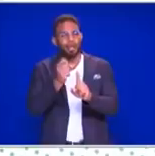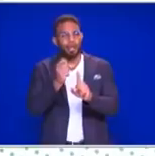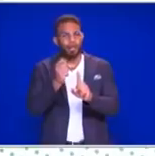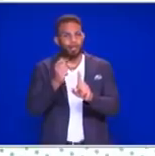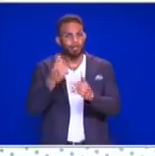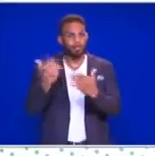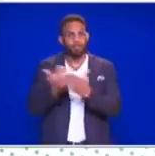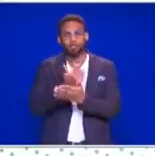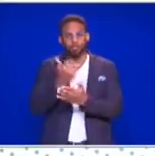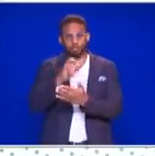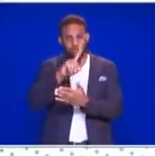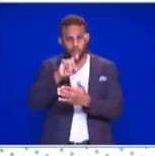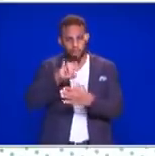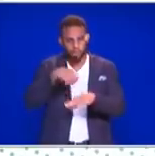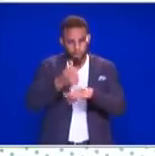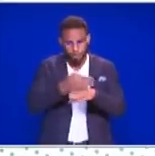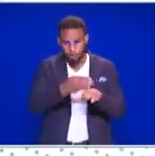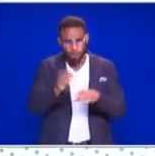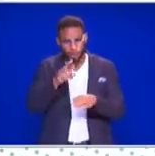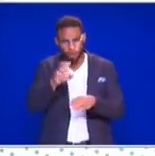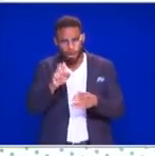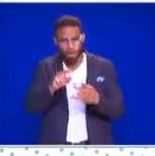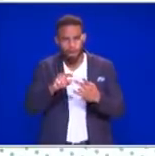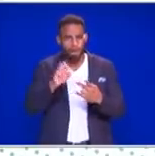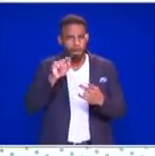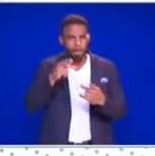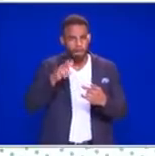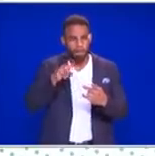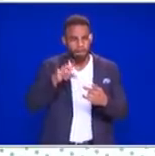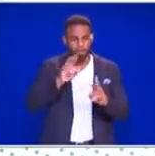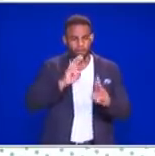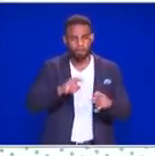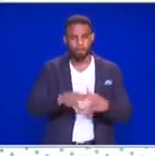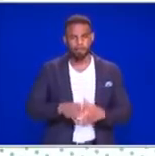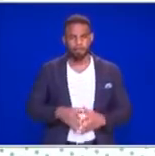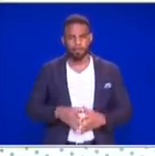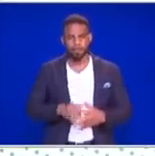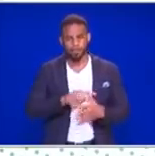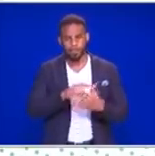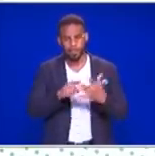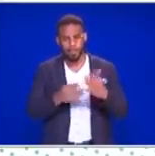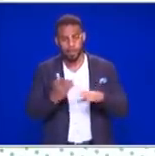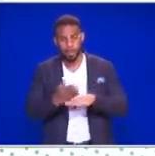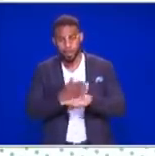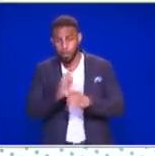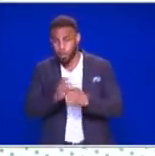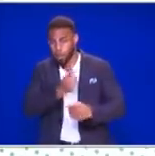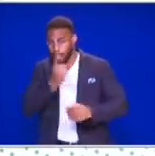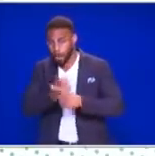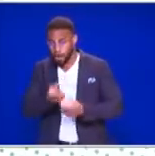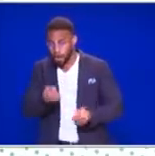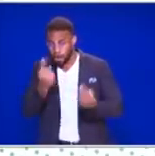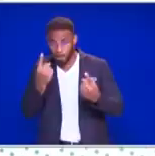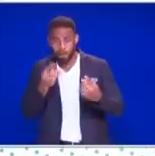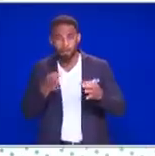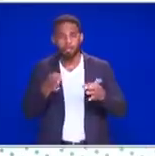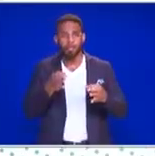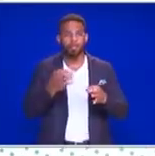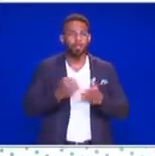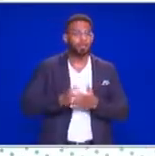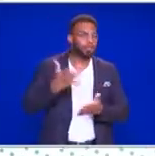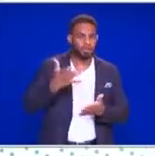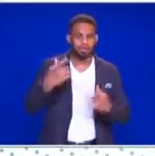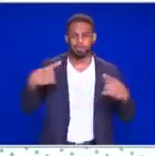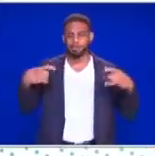census question format on race and ethnicity reporting. These improvements more accurately illustrate the richness